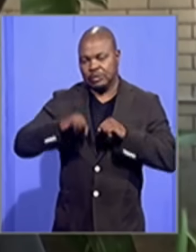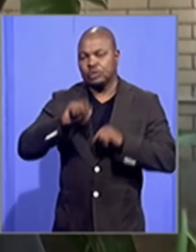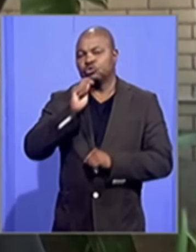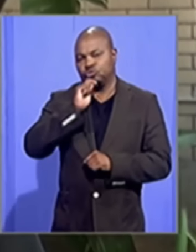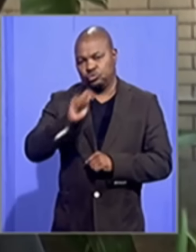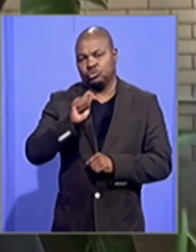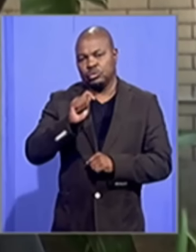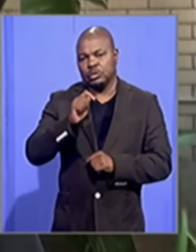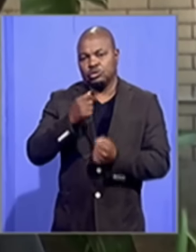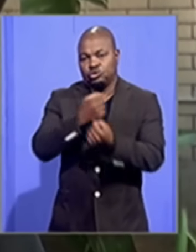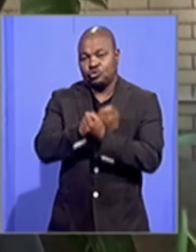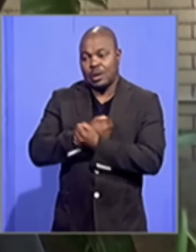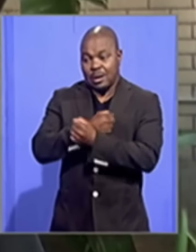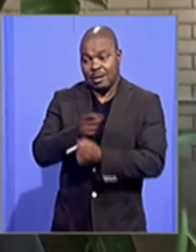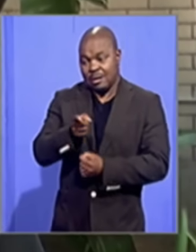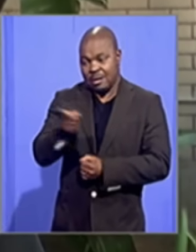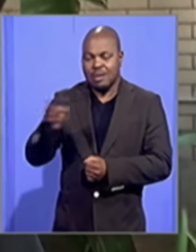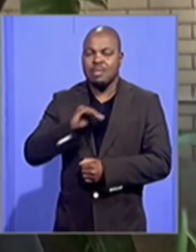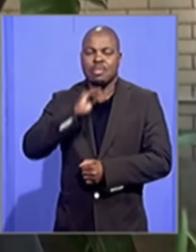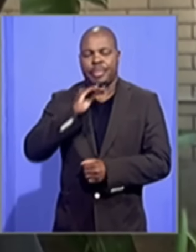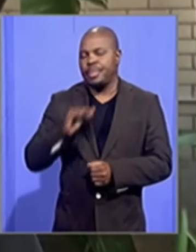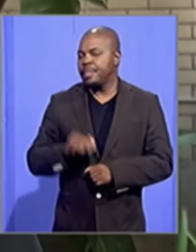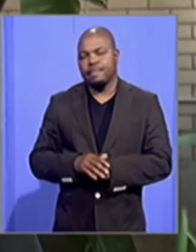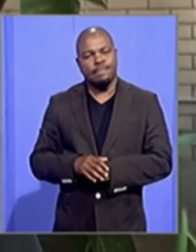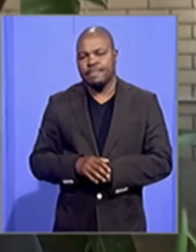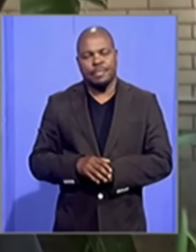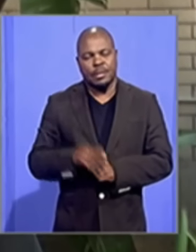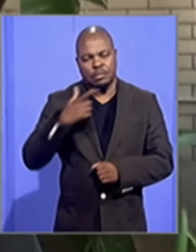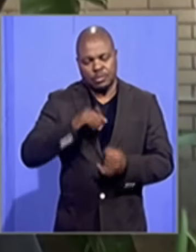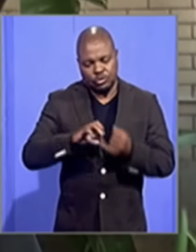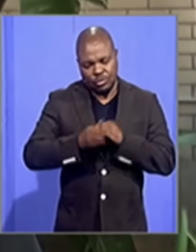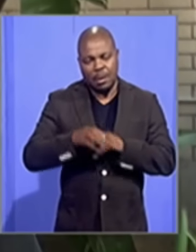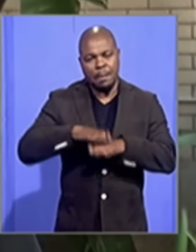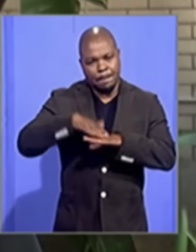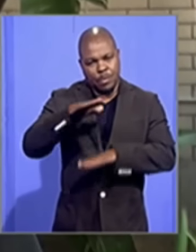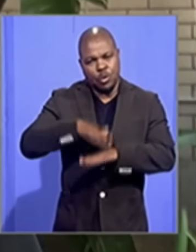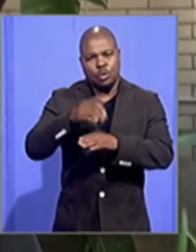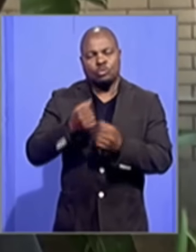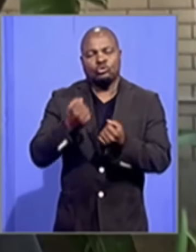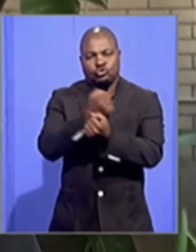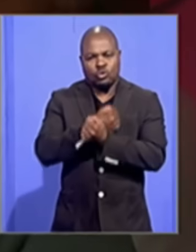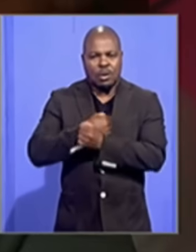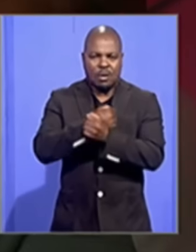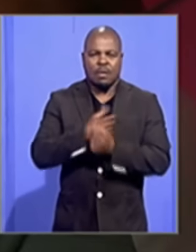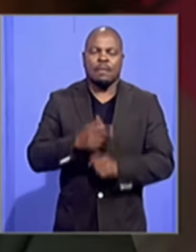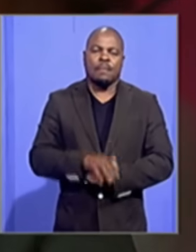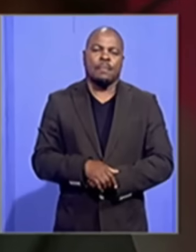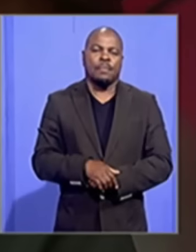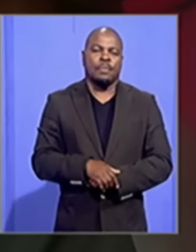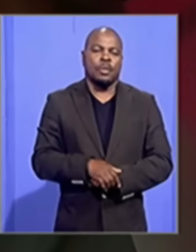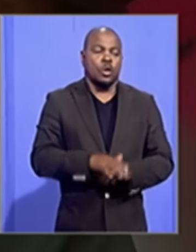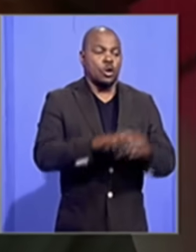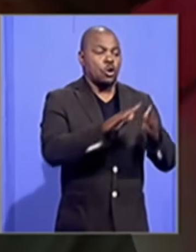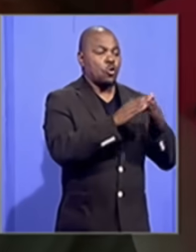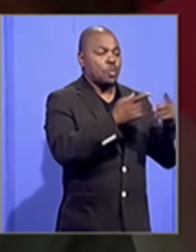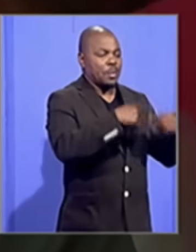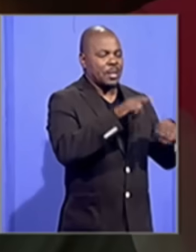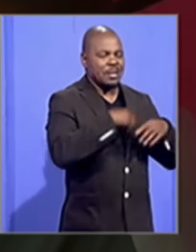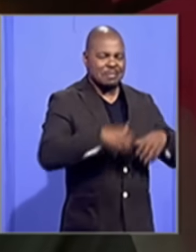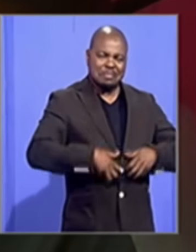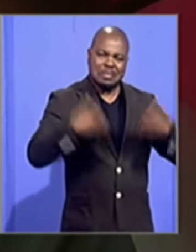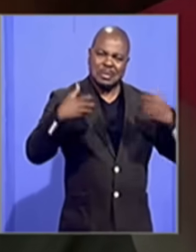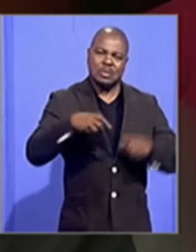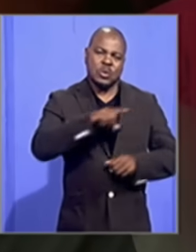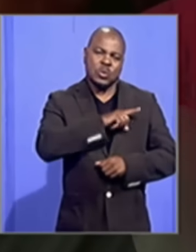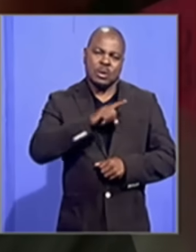hore di traka tseo ha da lekana. Re le ka hore re tholetse ngatanyana ha ne re gona. Baahi ba re ba kwatiswa ke